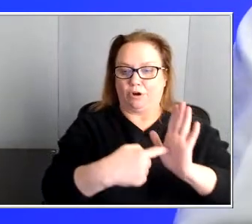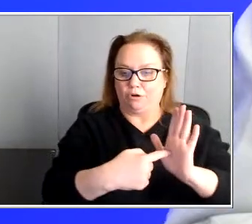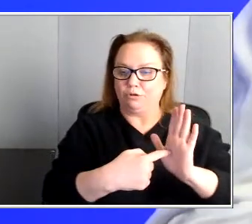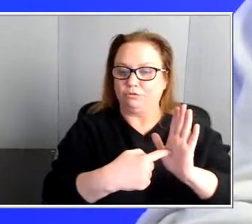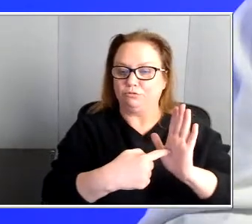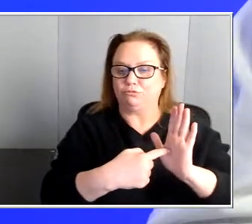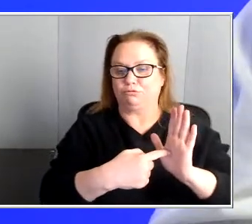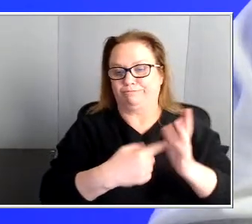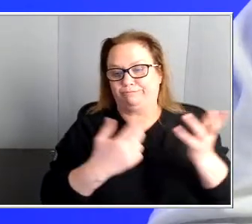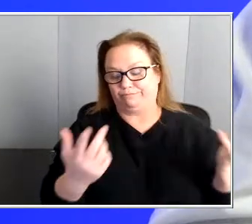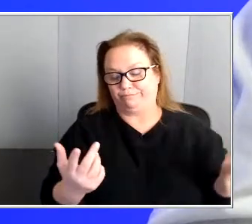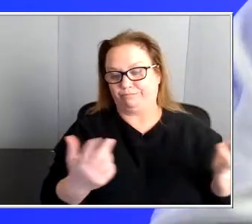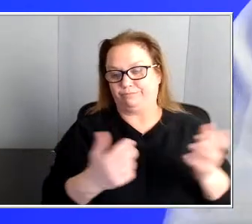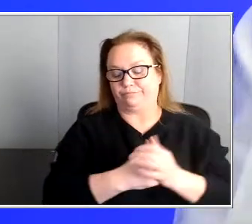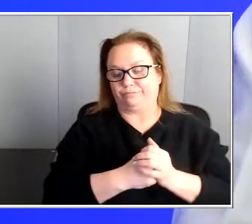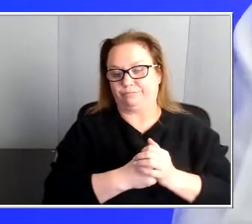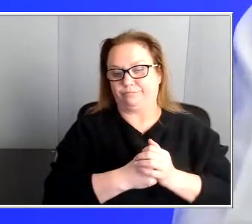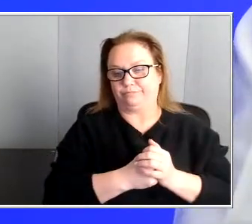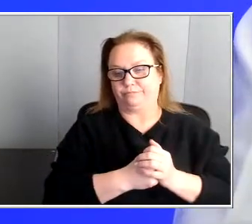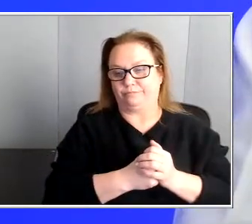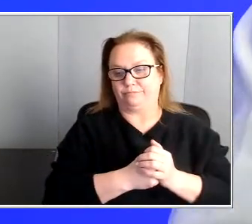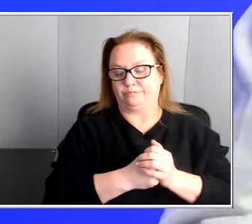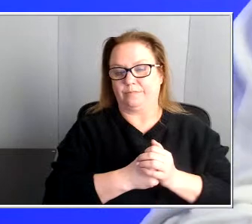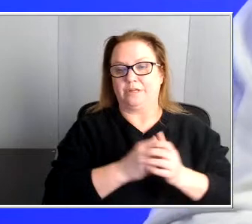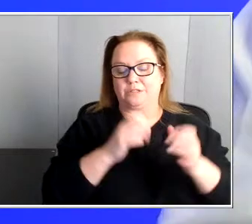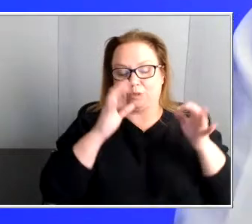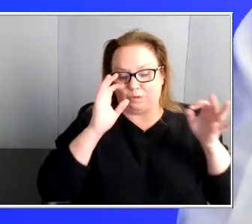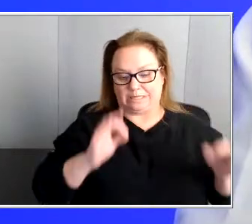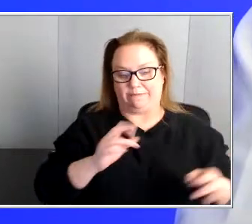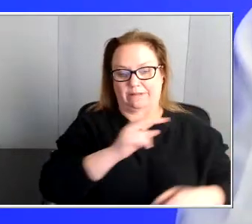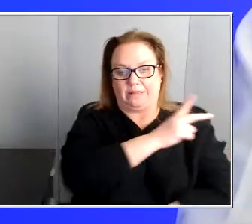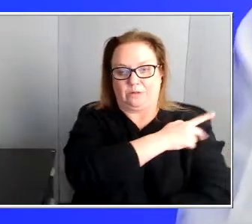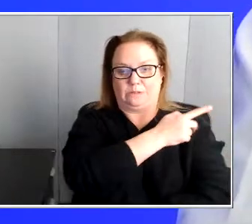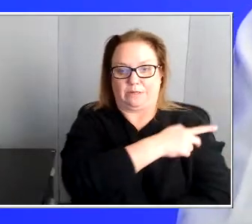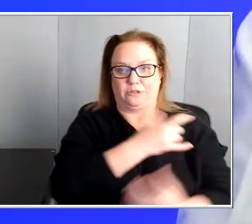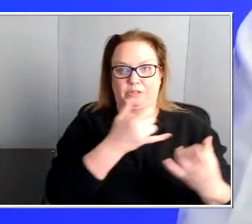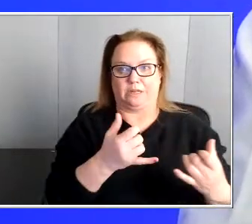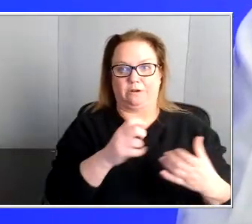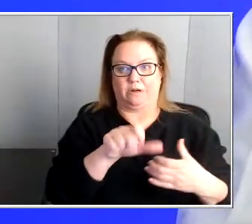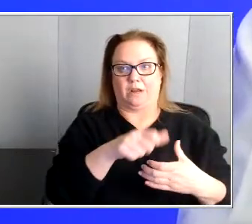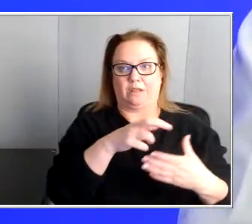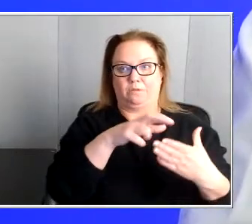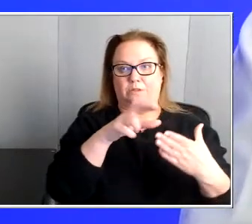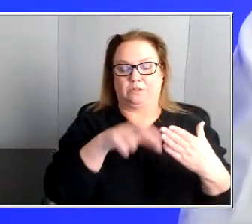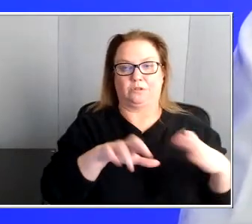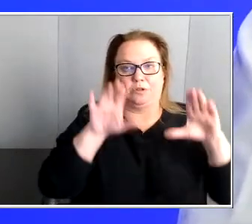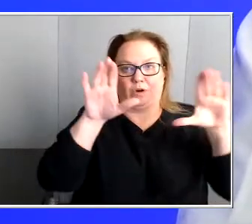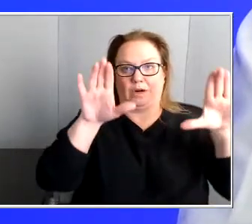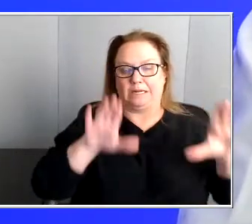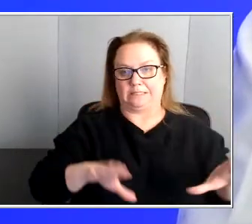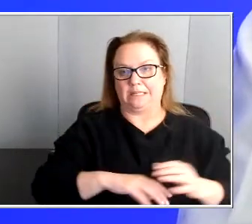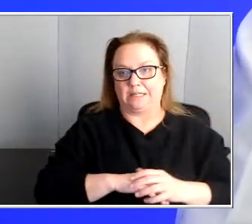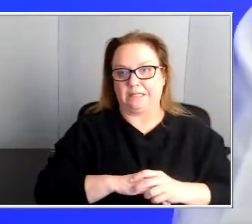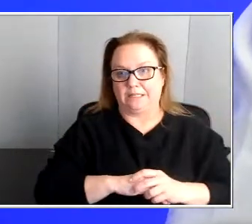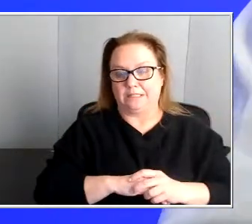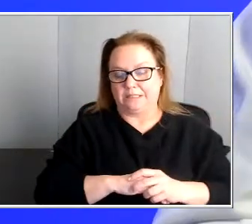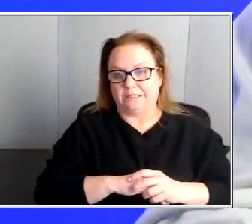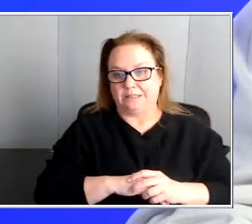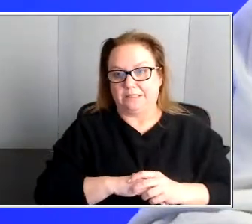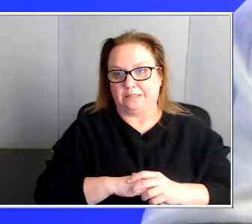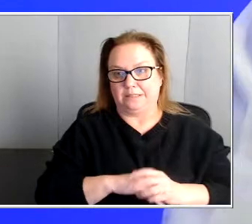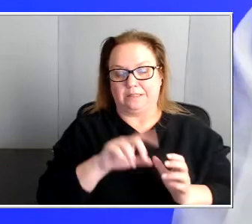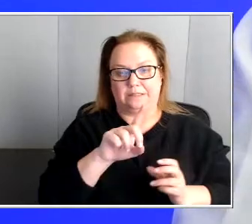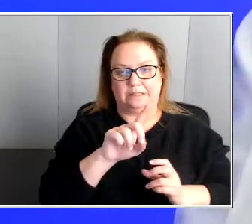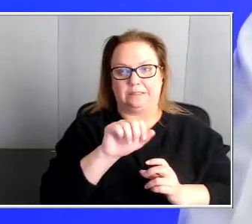that, refer those patients to us. As you know, our outcomes are excellent, and they will get